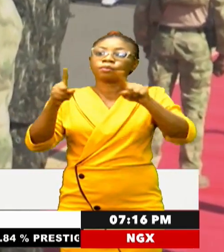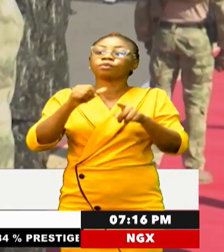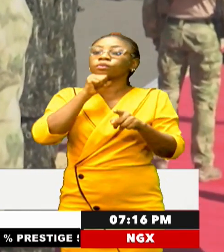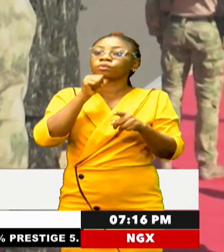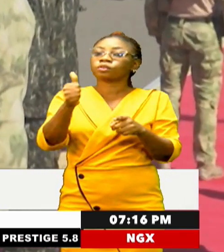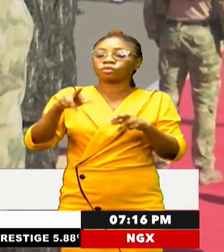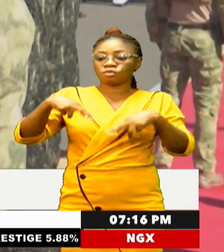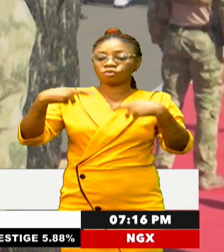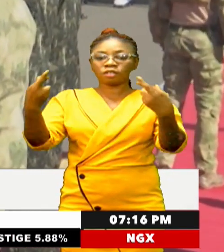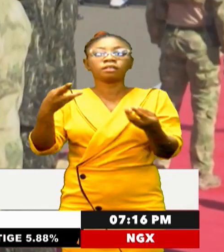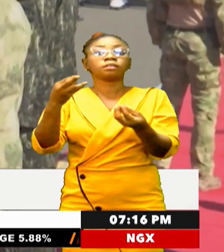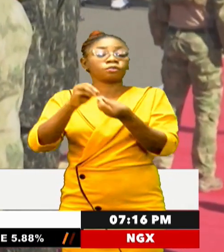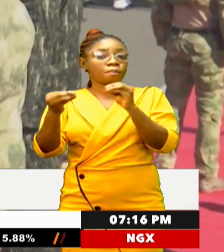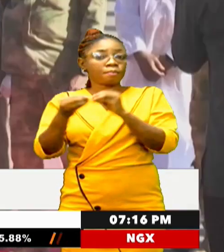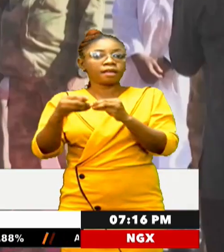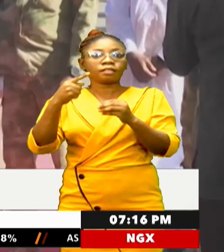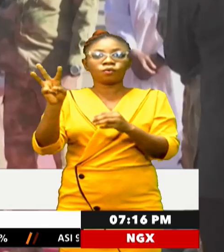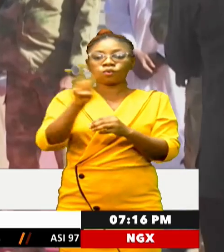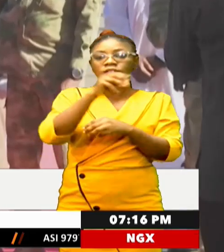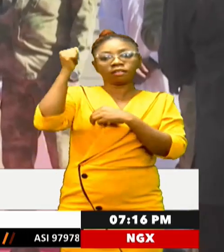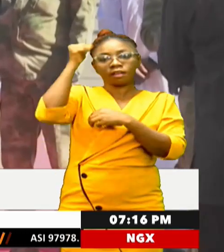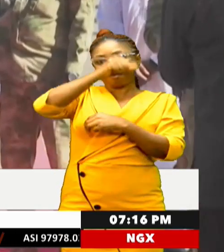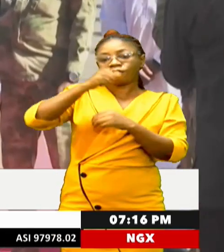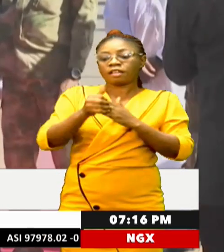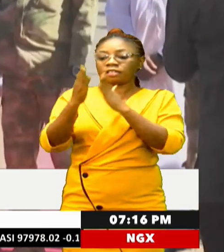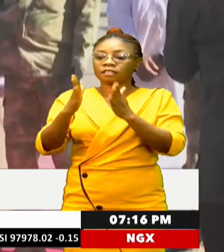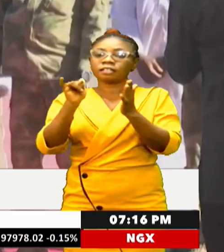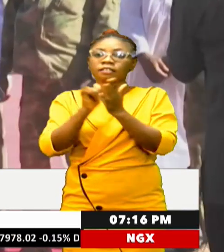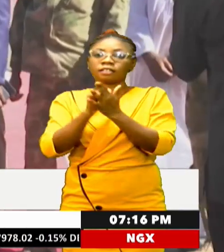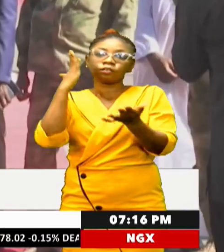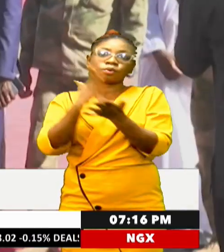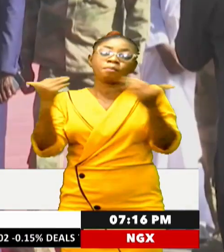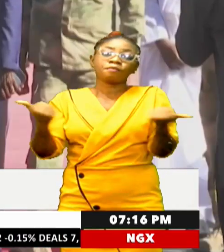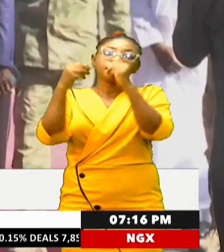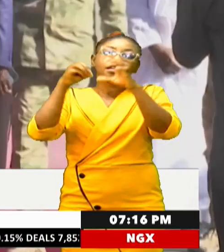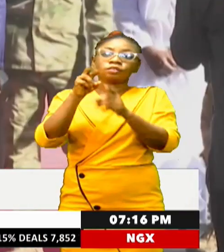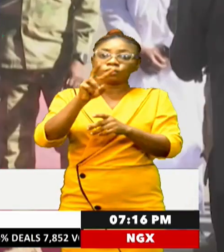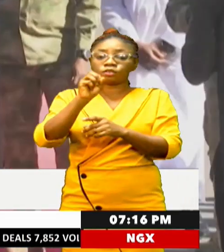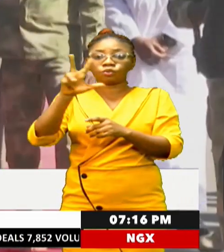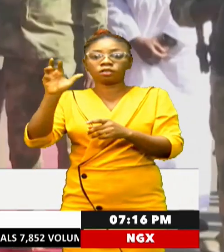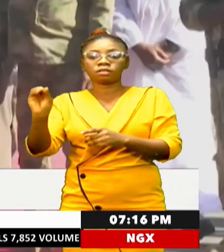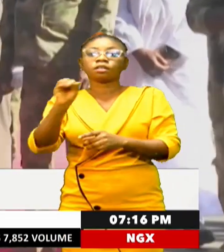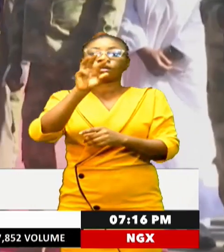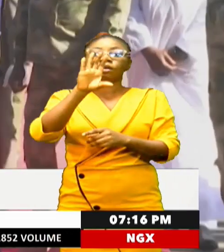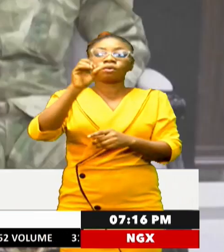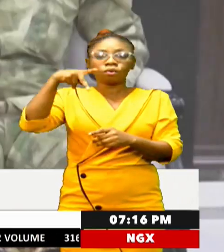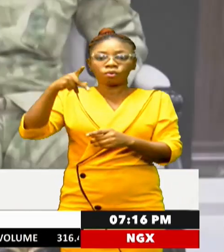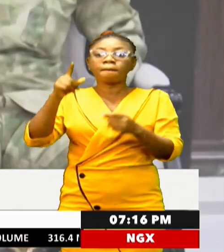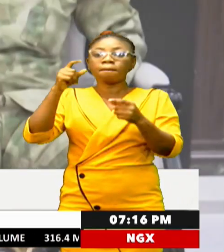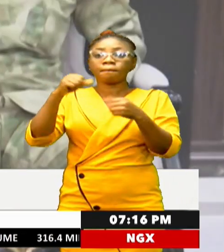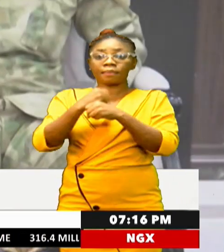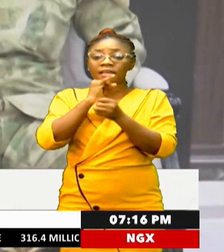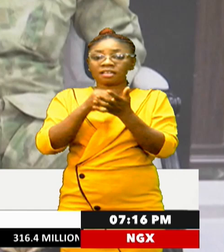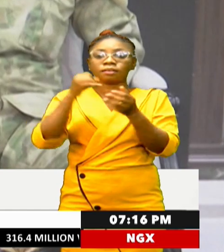The West African nations' military leaders who seized power in the 2020 coup had made it a priority to retake all